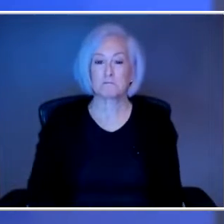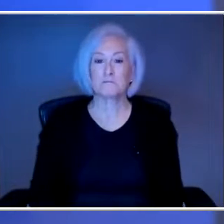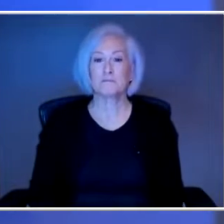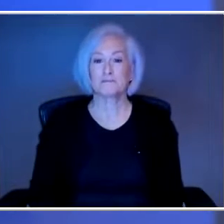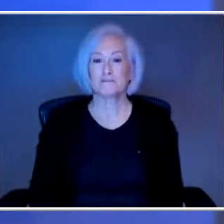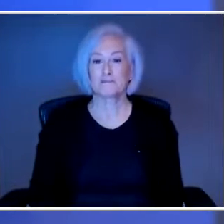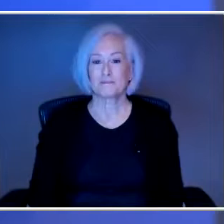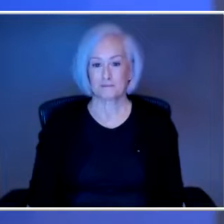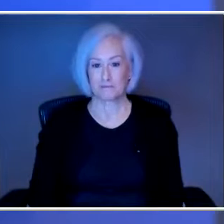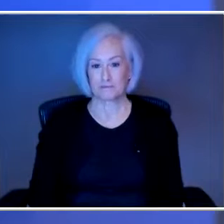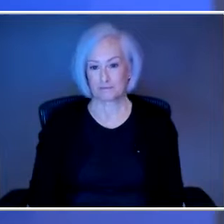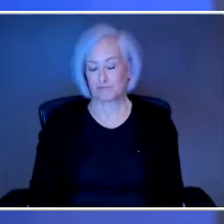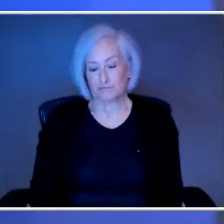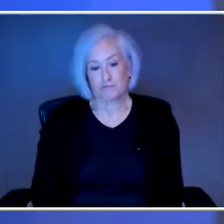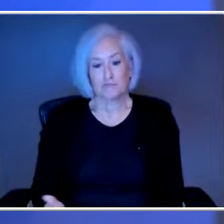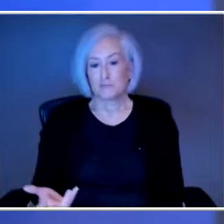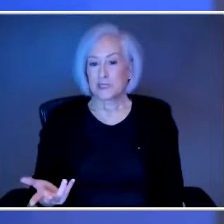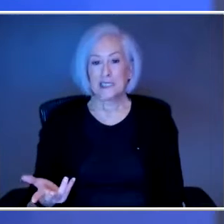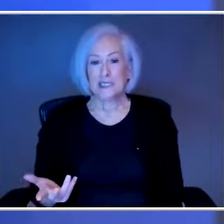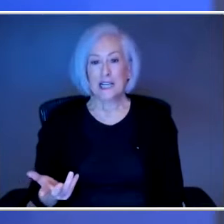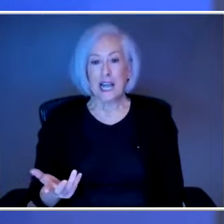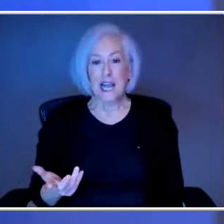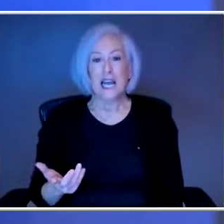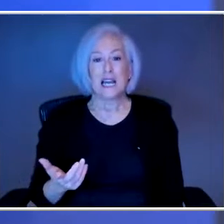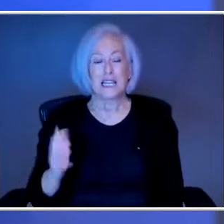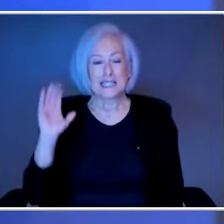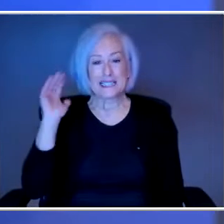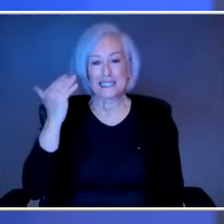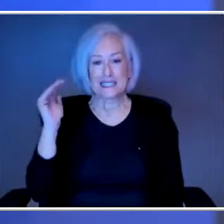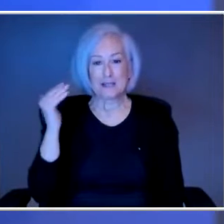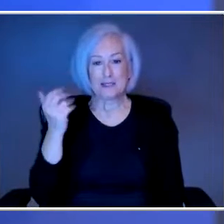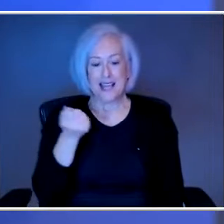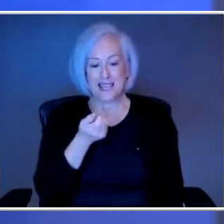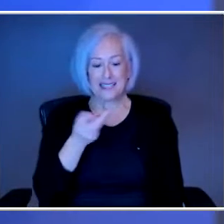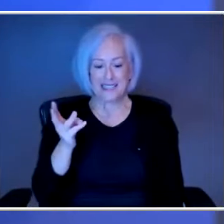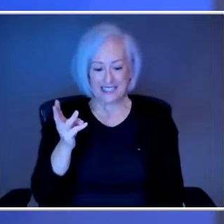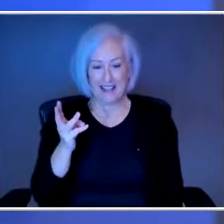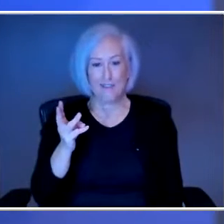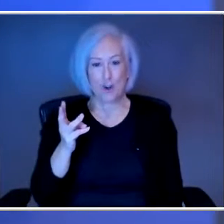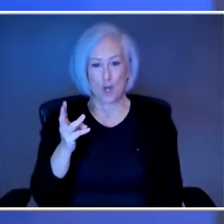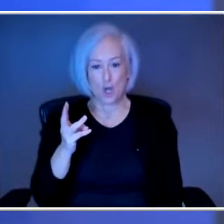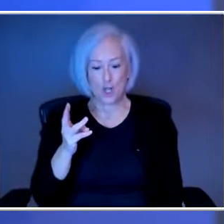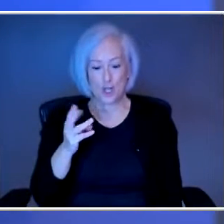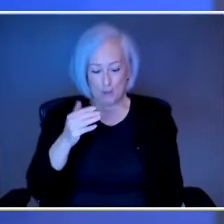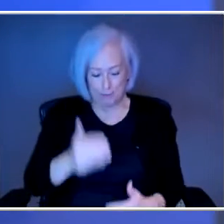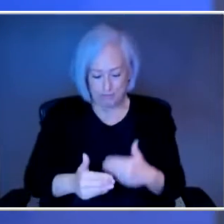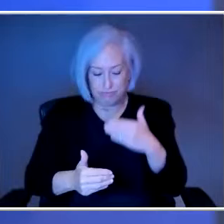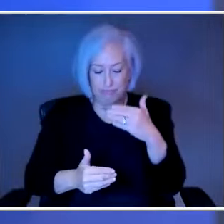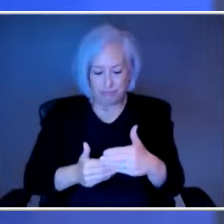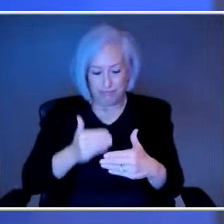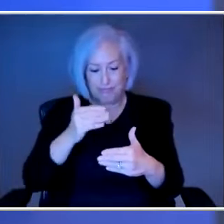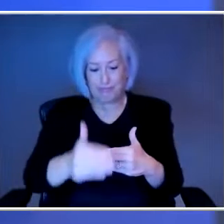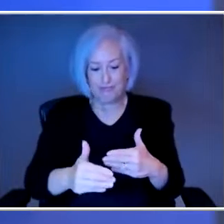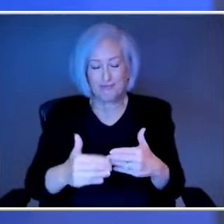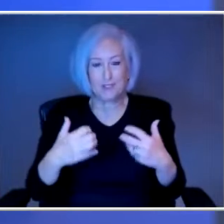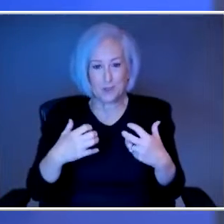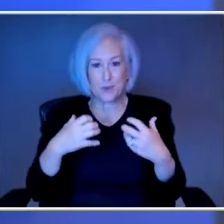Went through, it seems there are several stages of recovery, the fat fingers and